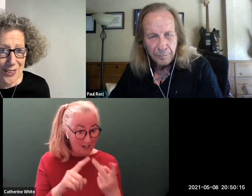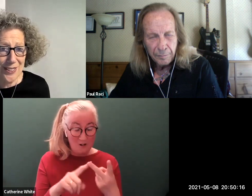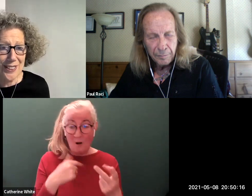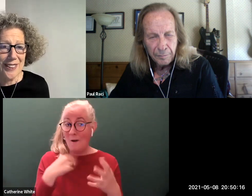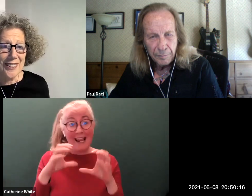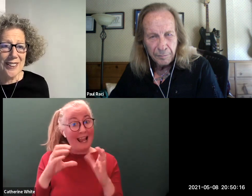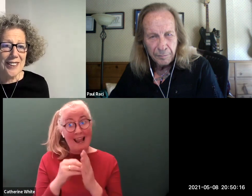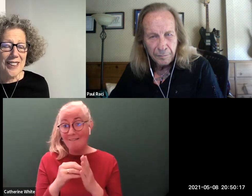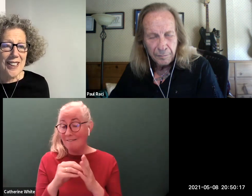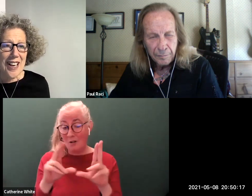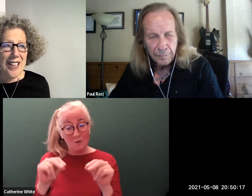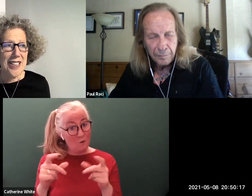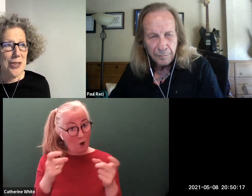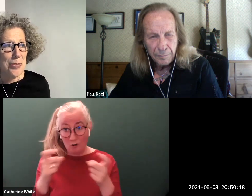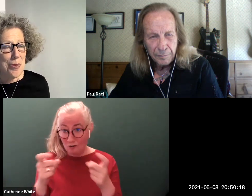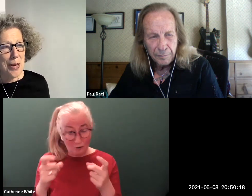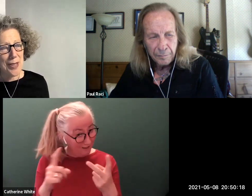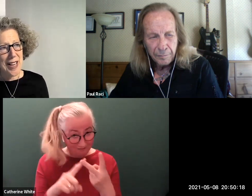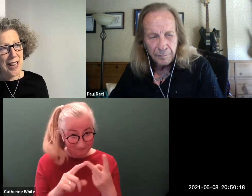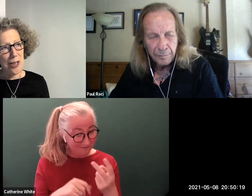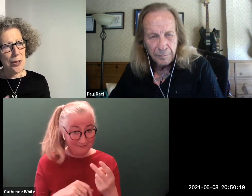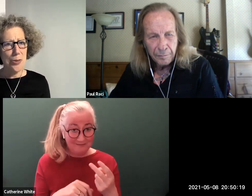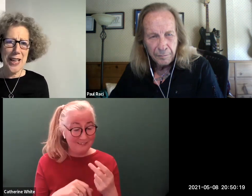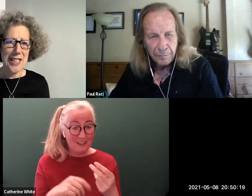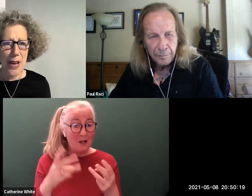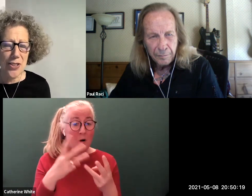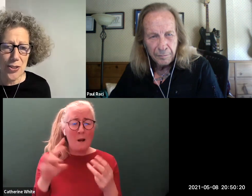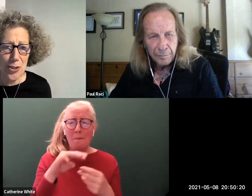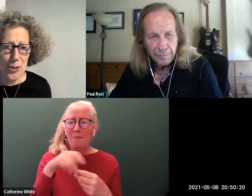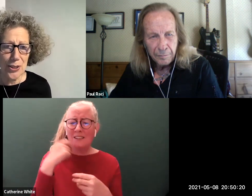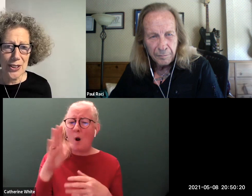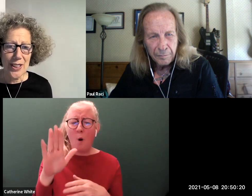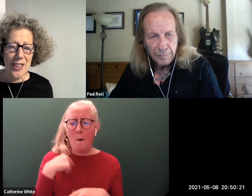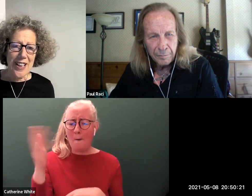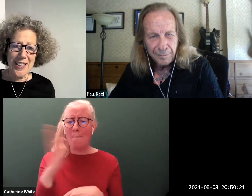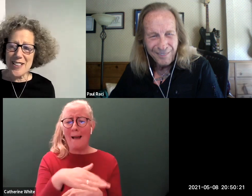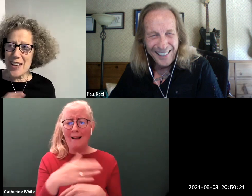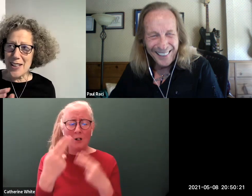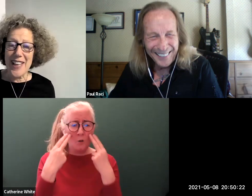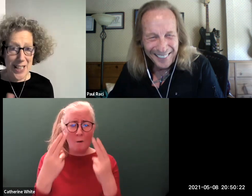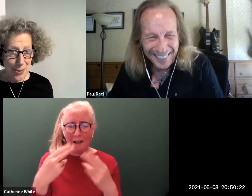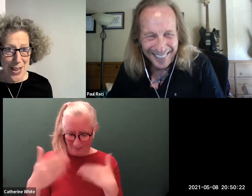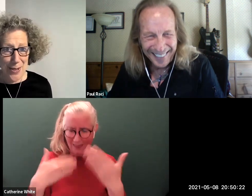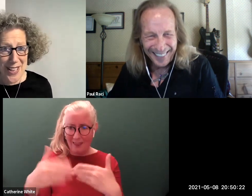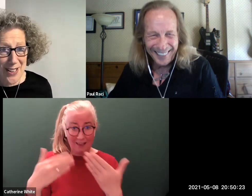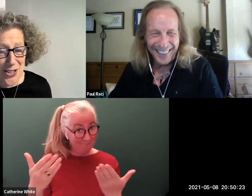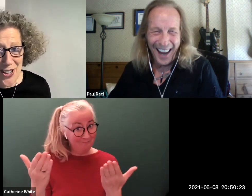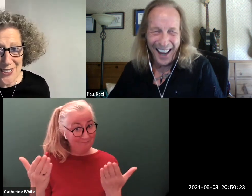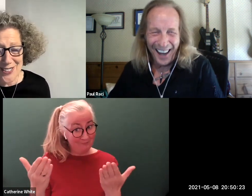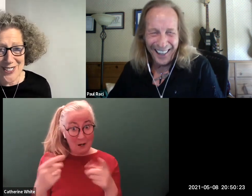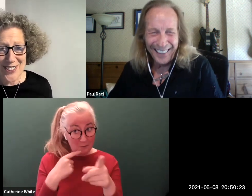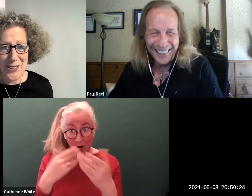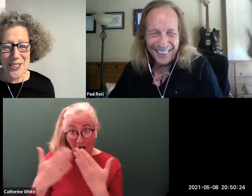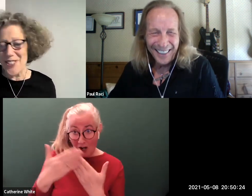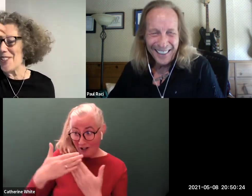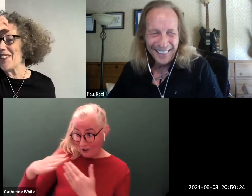control. And when people say now, we're getting back to normal, and again, it was a young